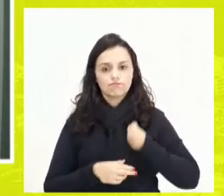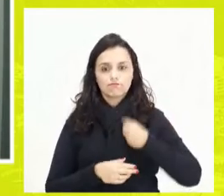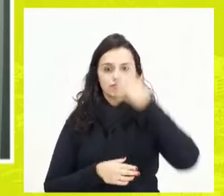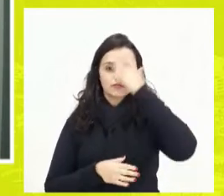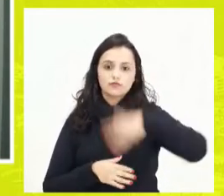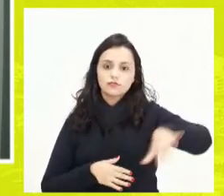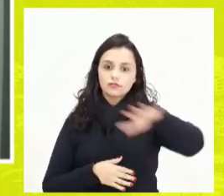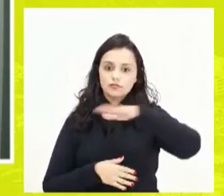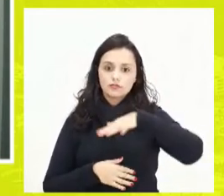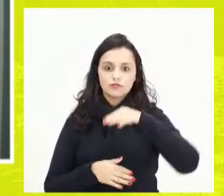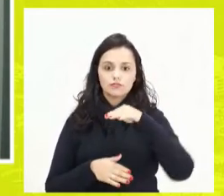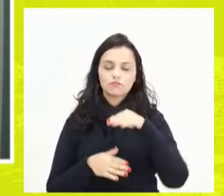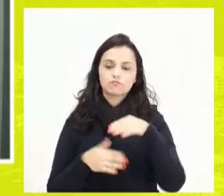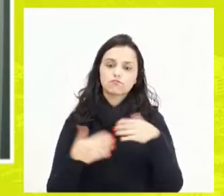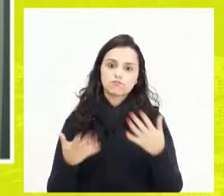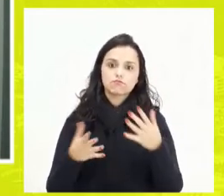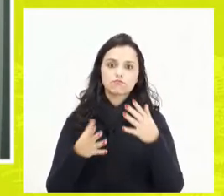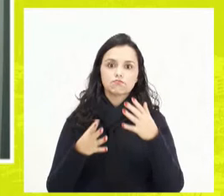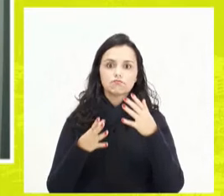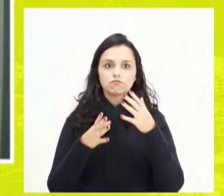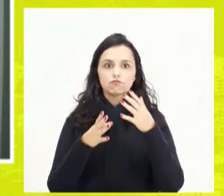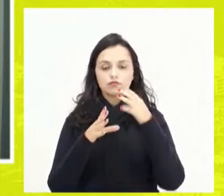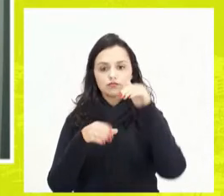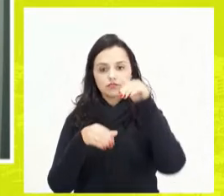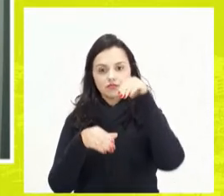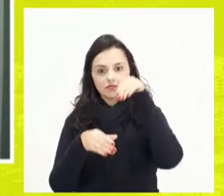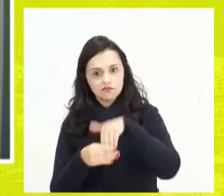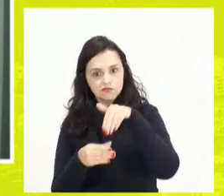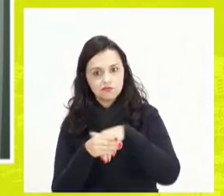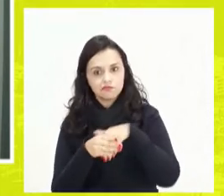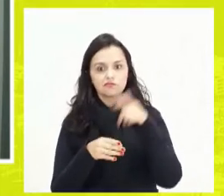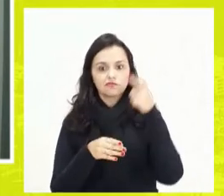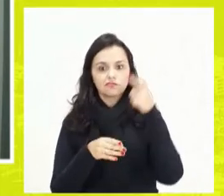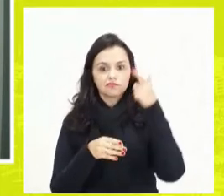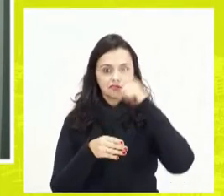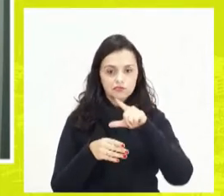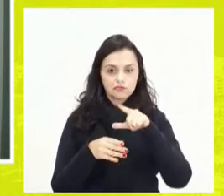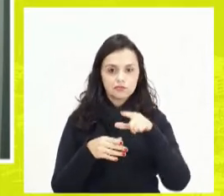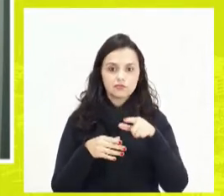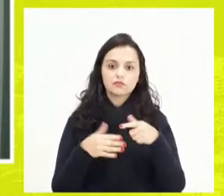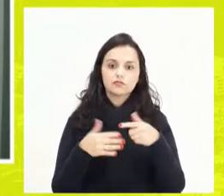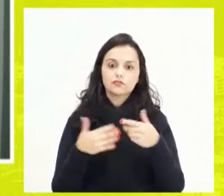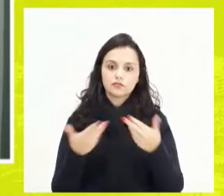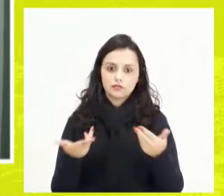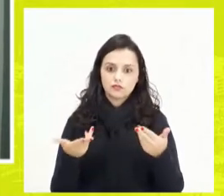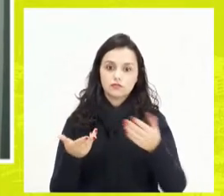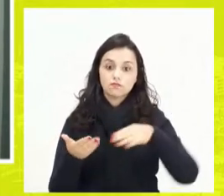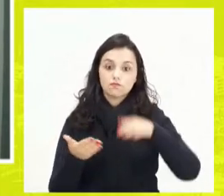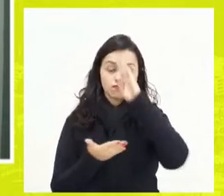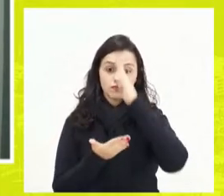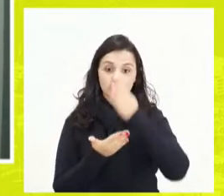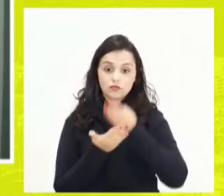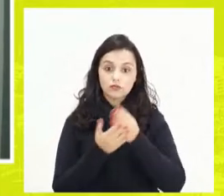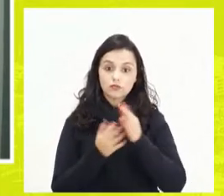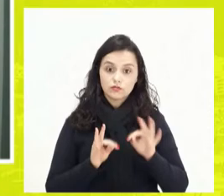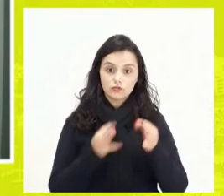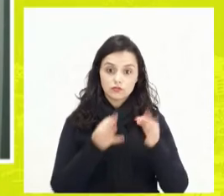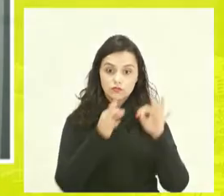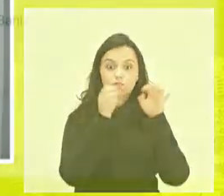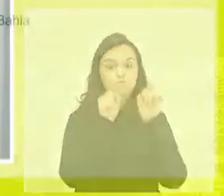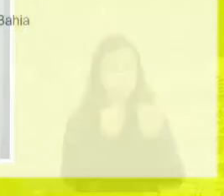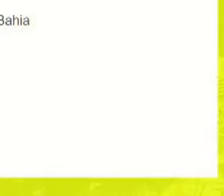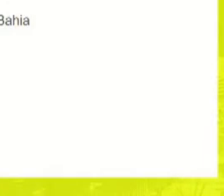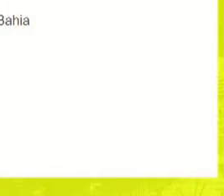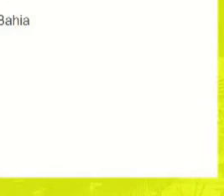people with the results of elections and equally severe issues we believe technology can be a great